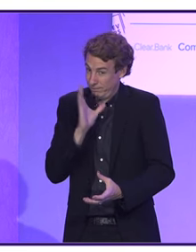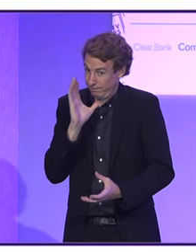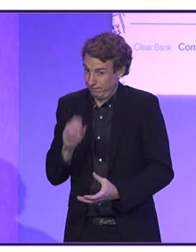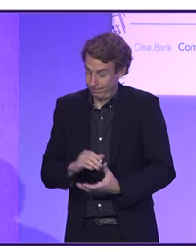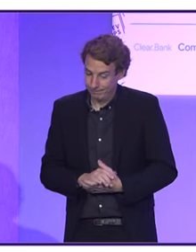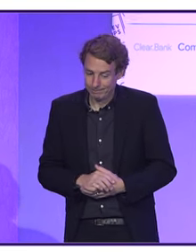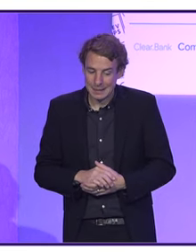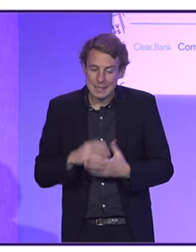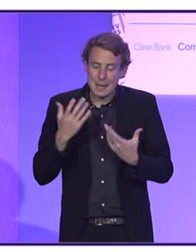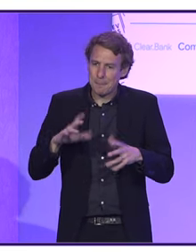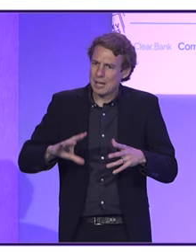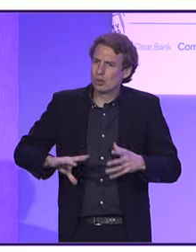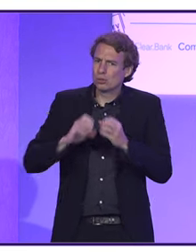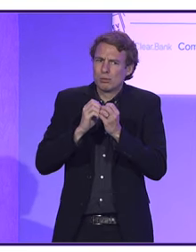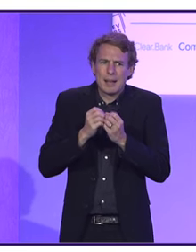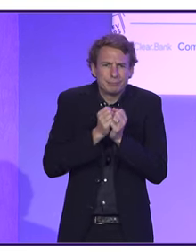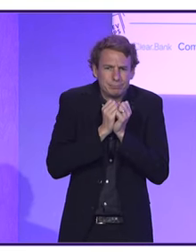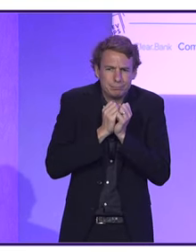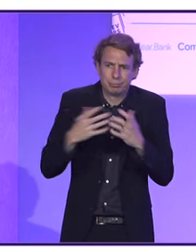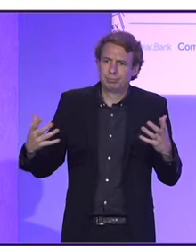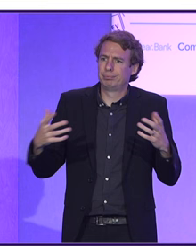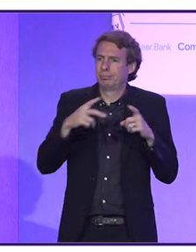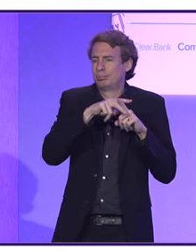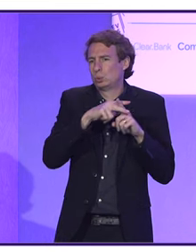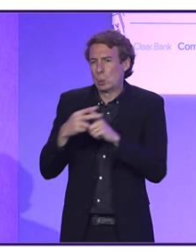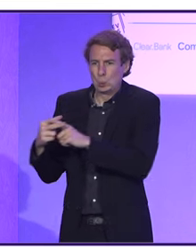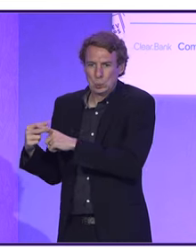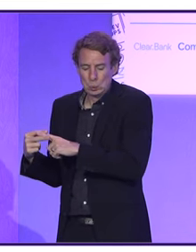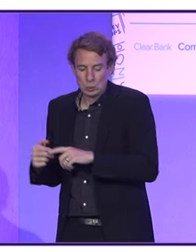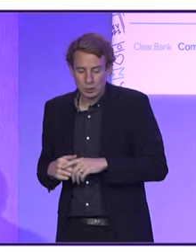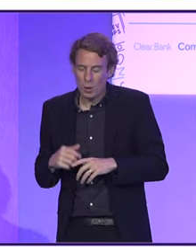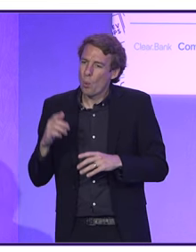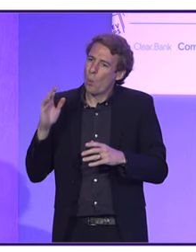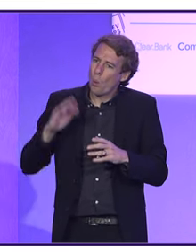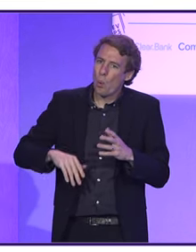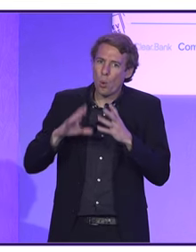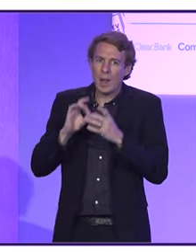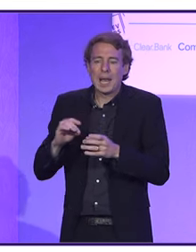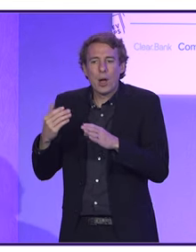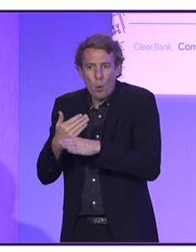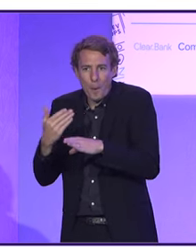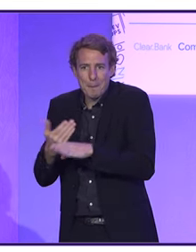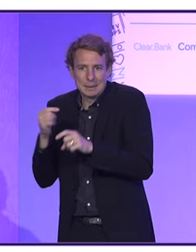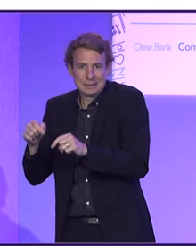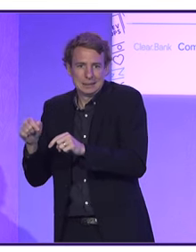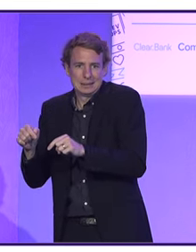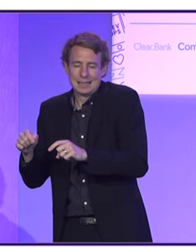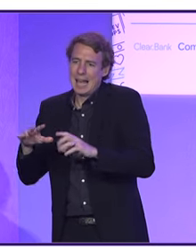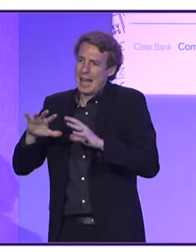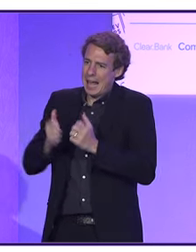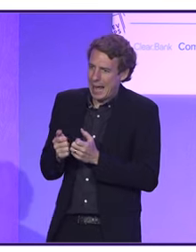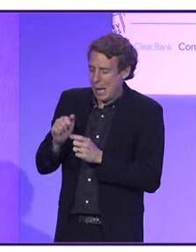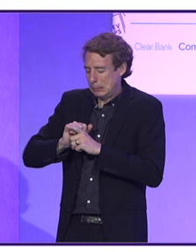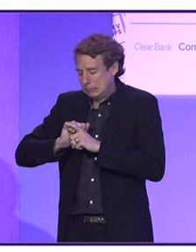this ridiculous number of tools. What I noticed was it was all about the ops side. From the beginning, it was like, how do we make operations